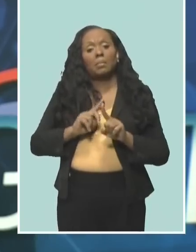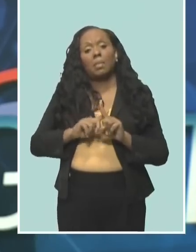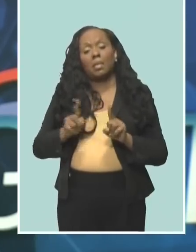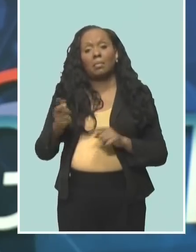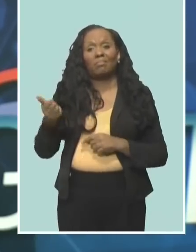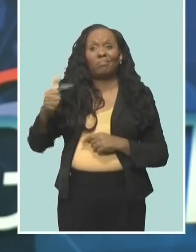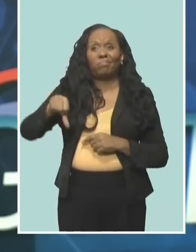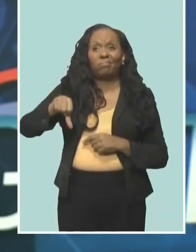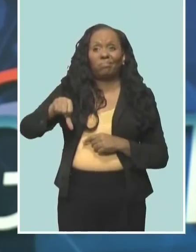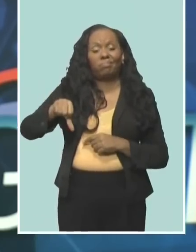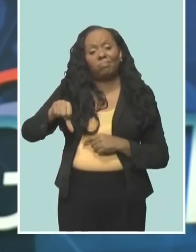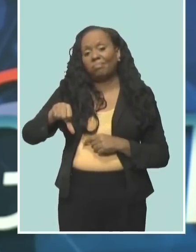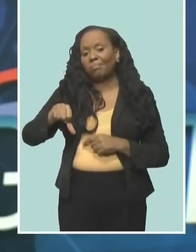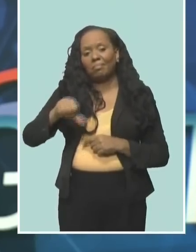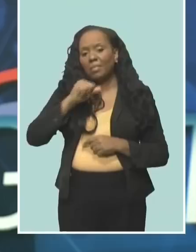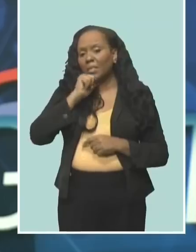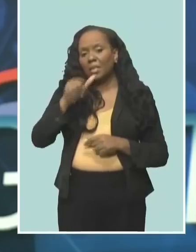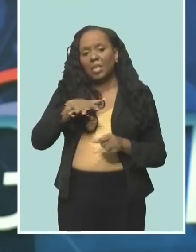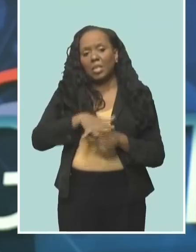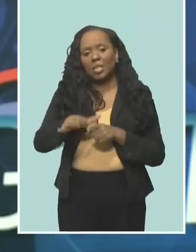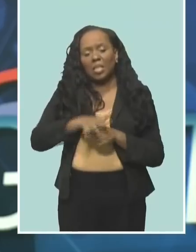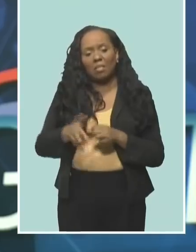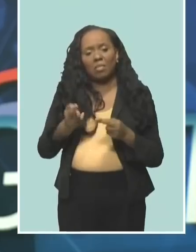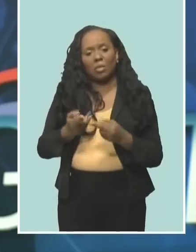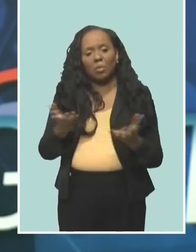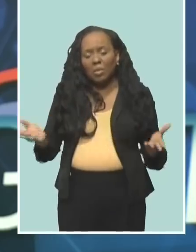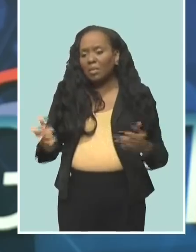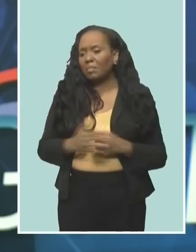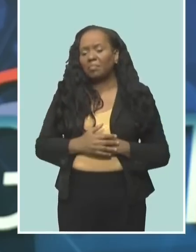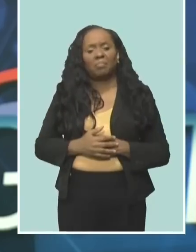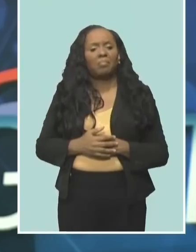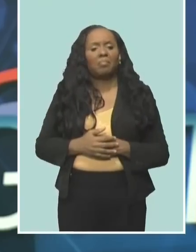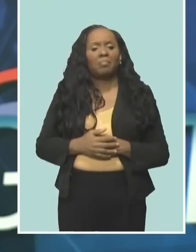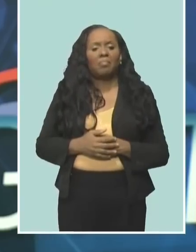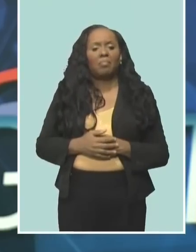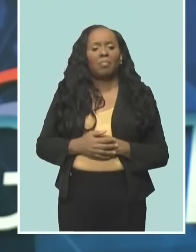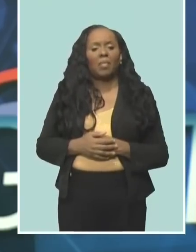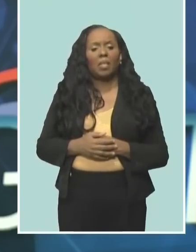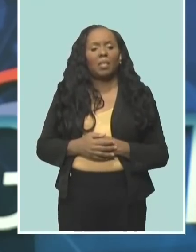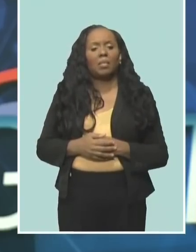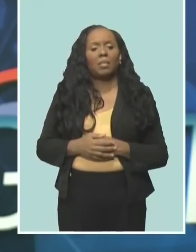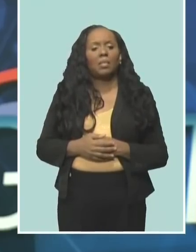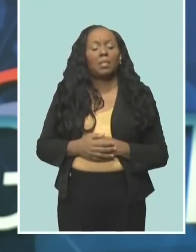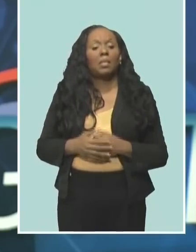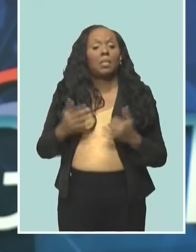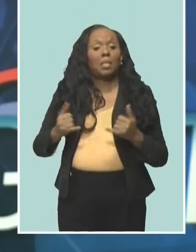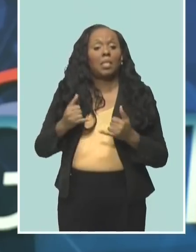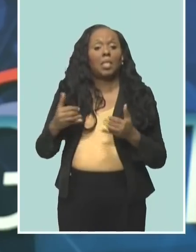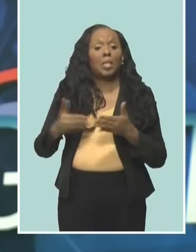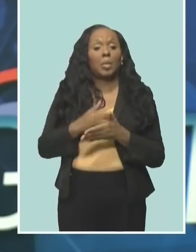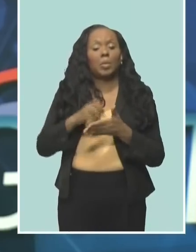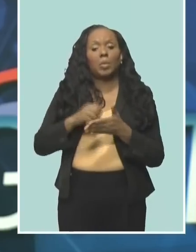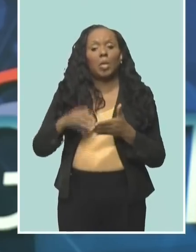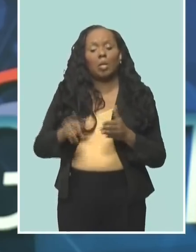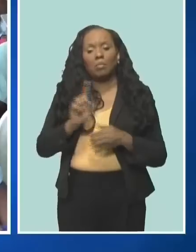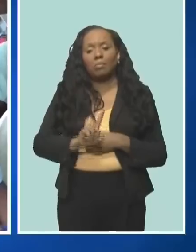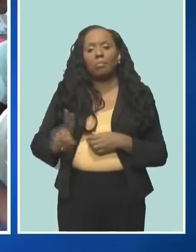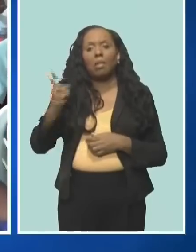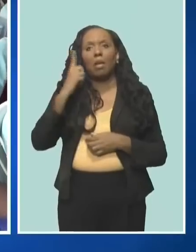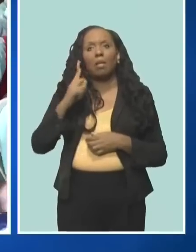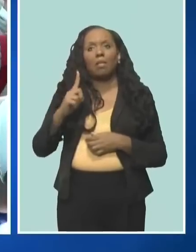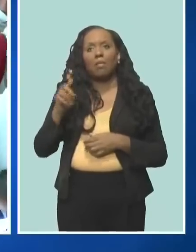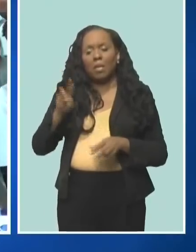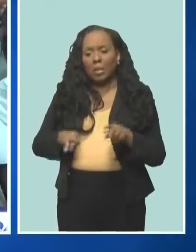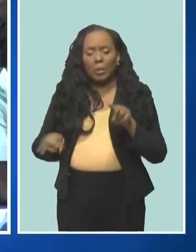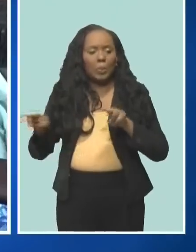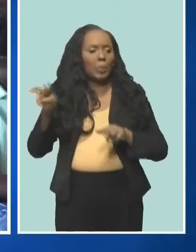to limited resources. The issue was highlighted at the Institute's orientation sessions for new students.